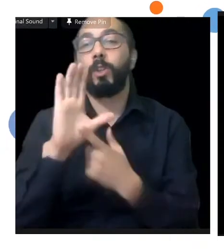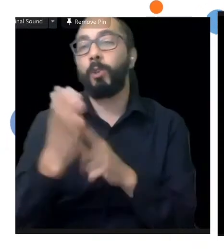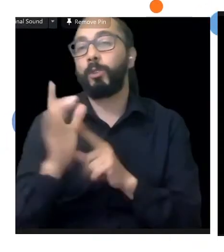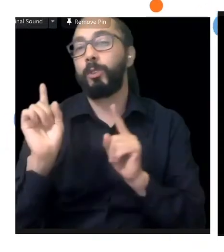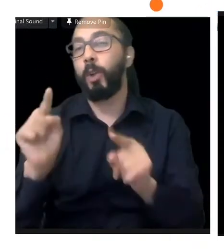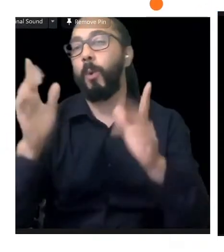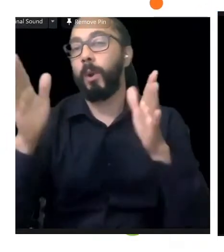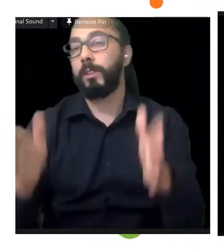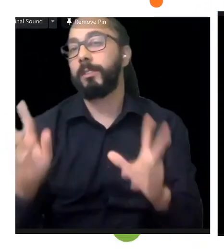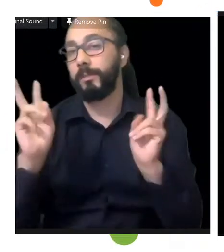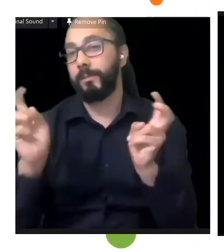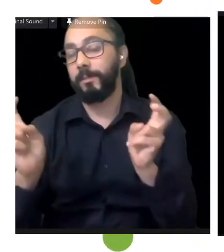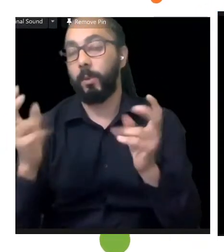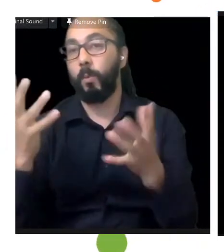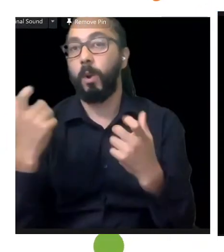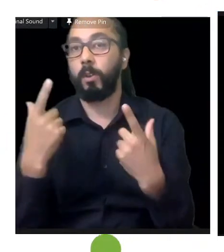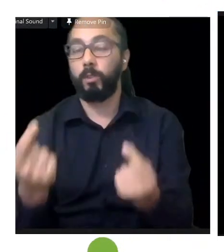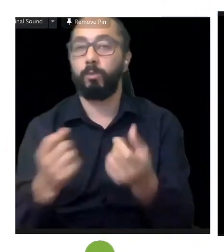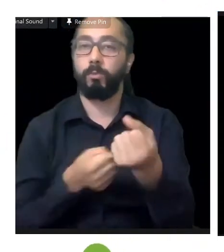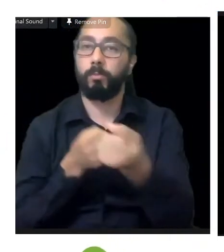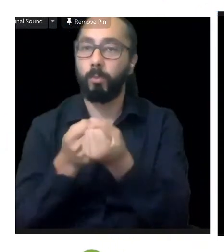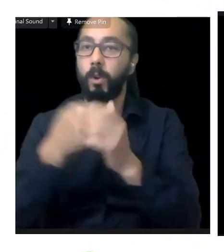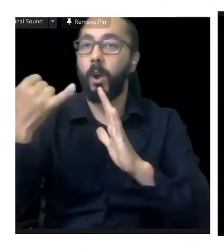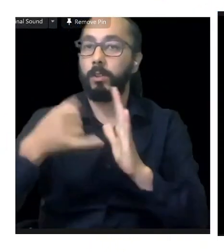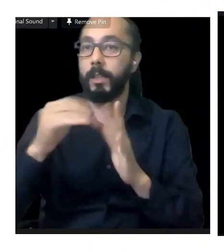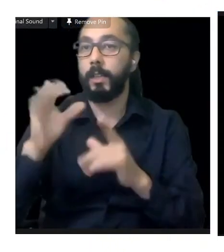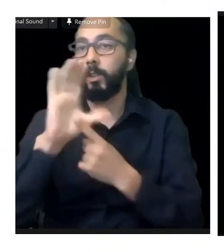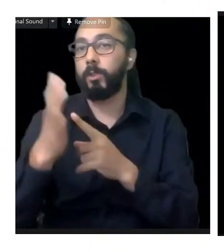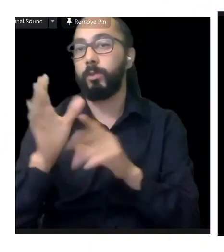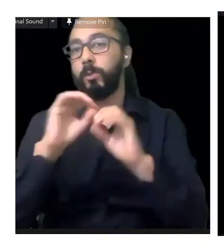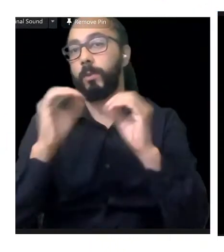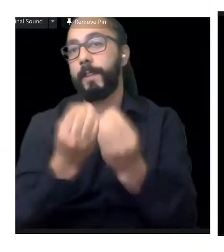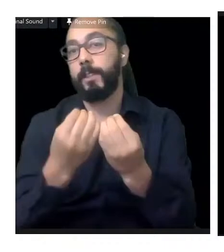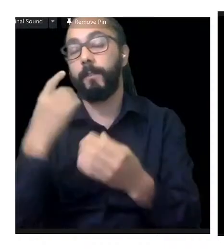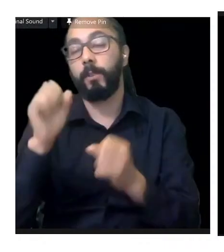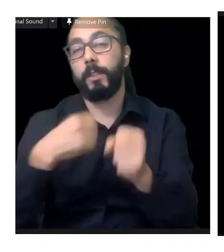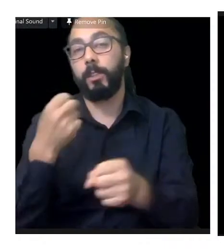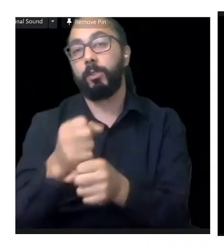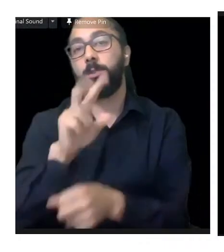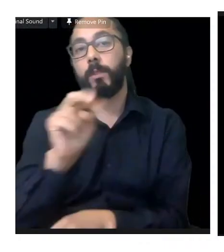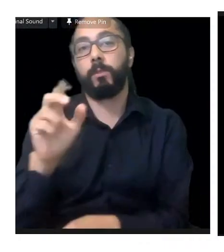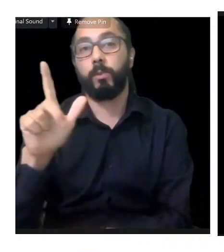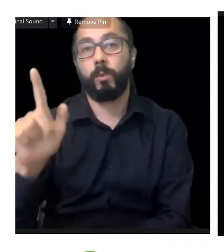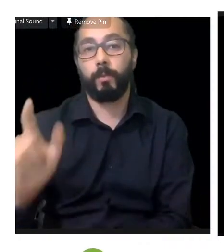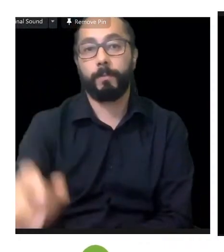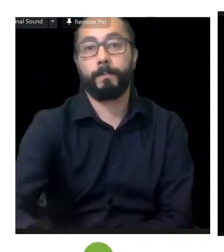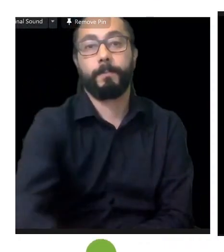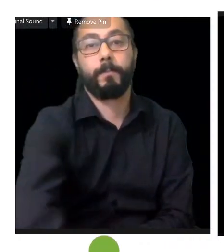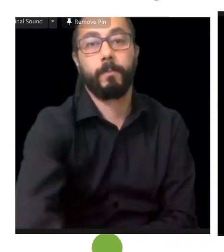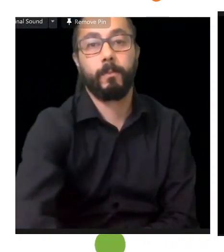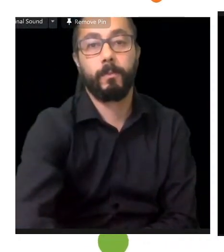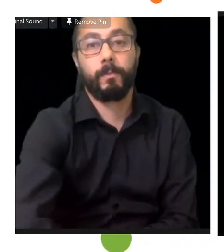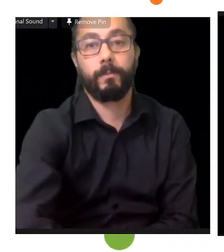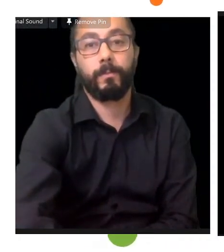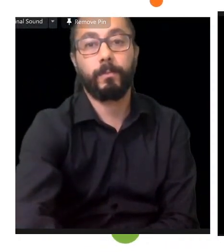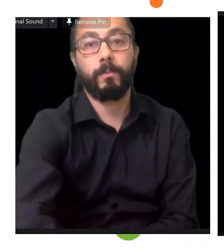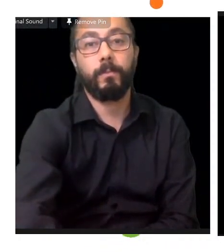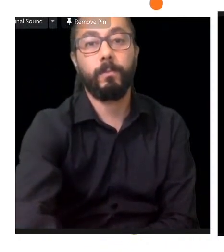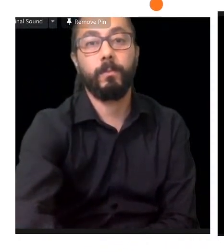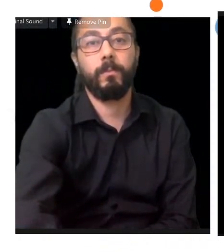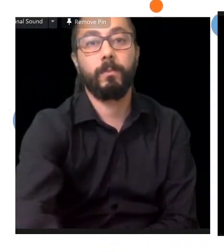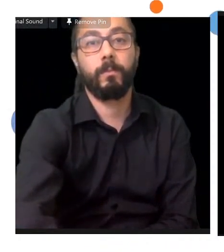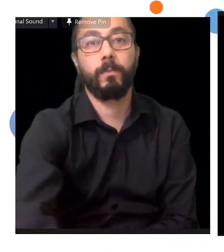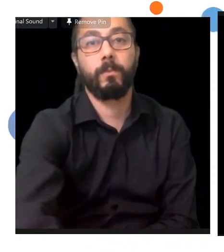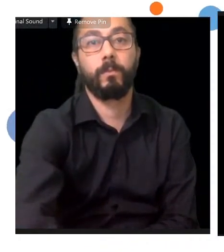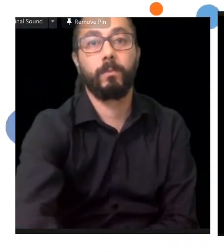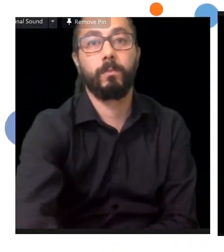comes to financially supporting arts and cultural organizations in 2021. There's some interesting variations based on age. And we also